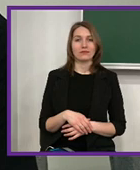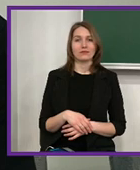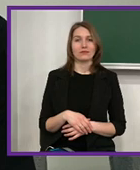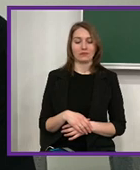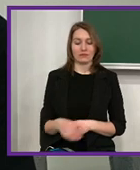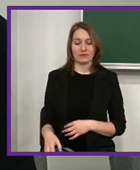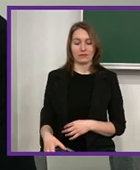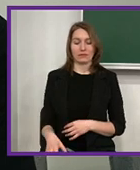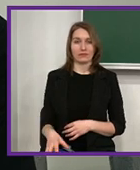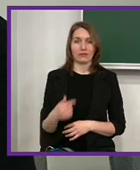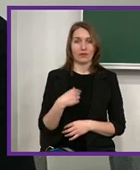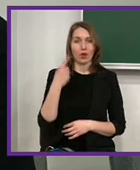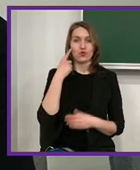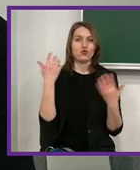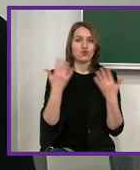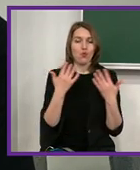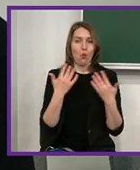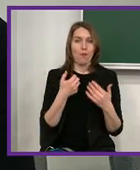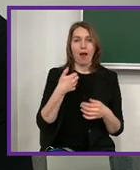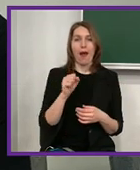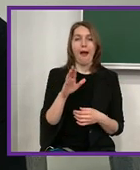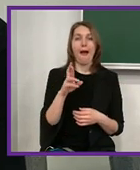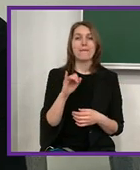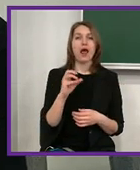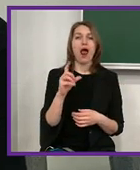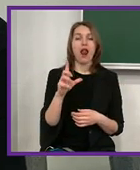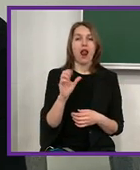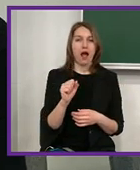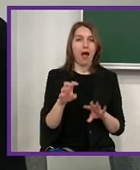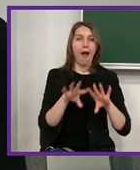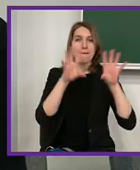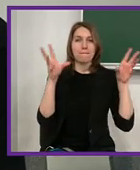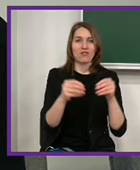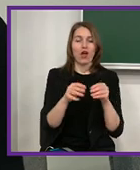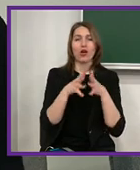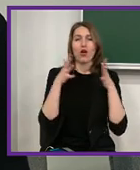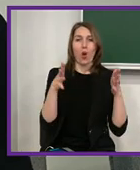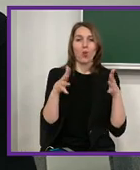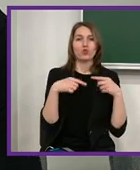covered many of the elements already, but I just made a note because you said,